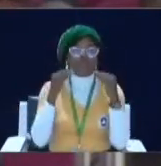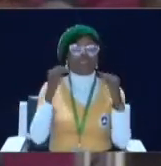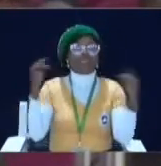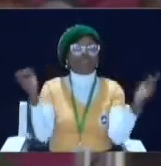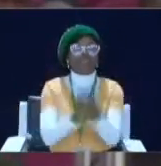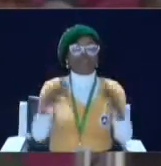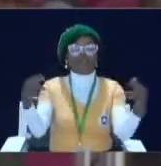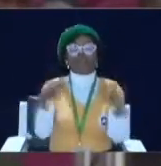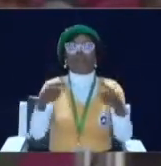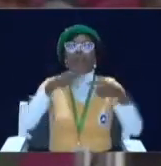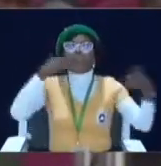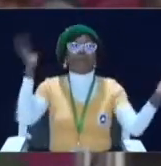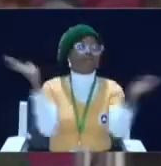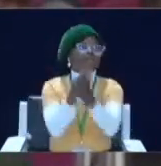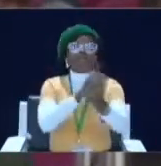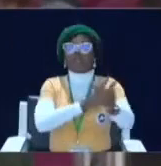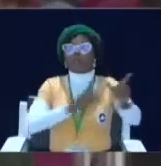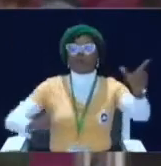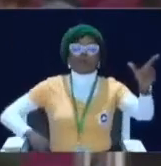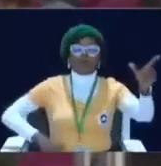the Lord.